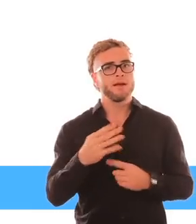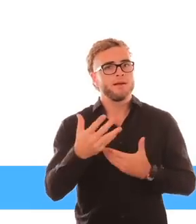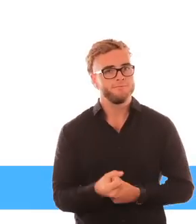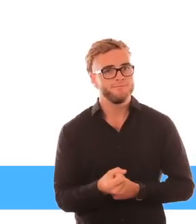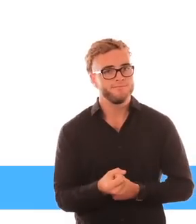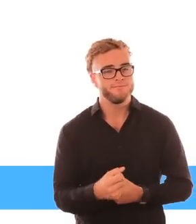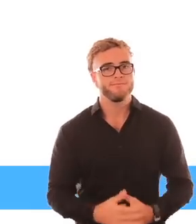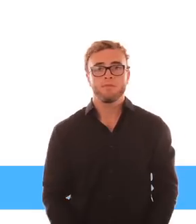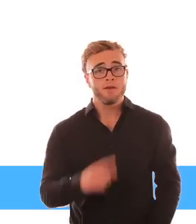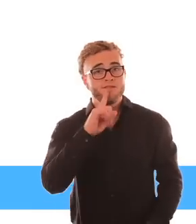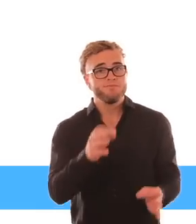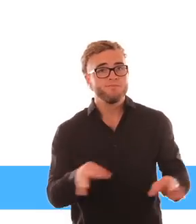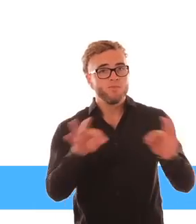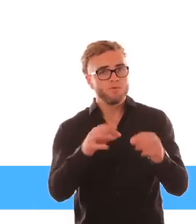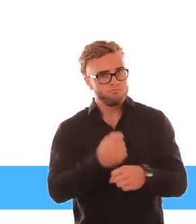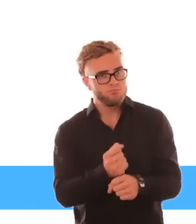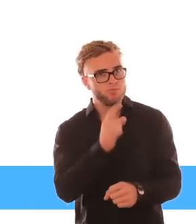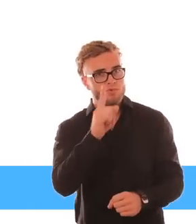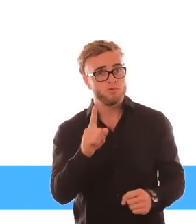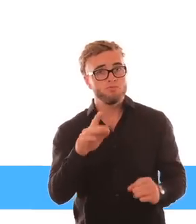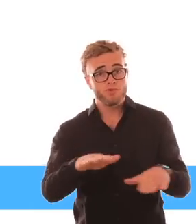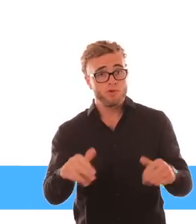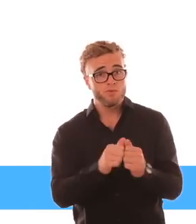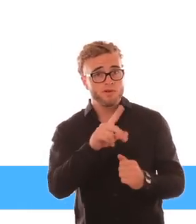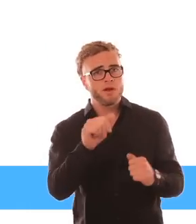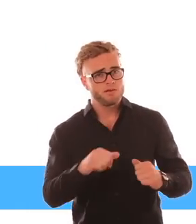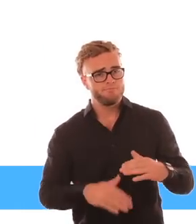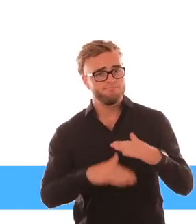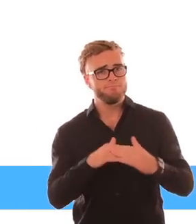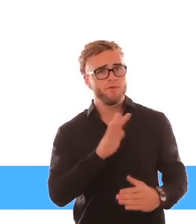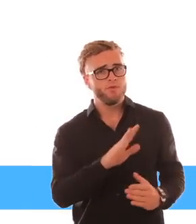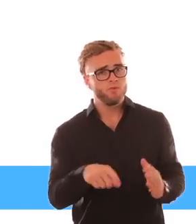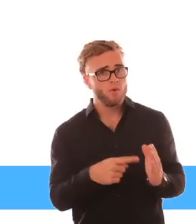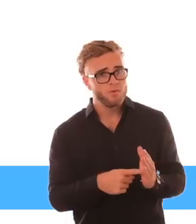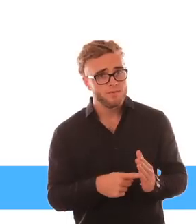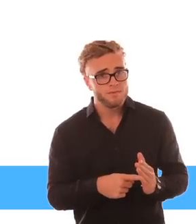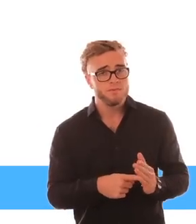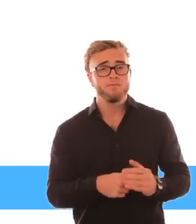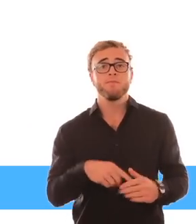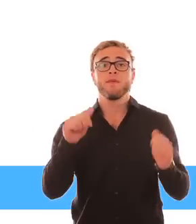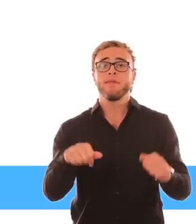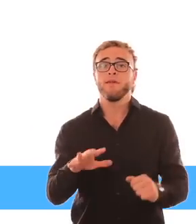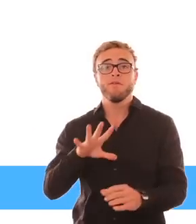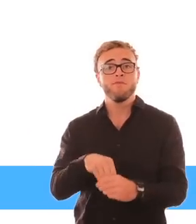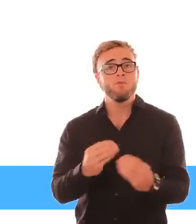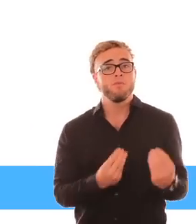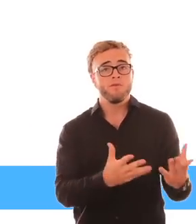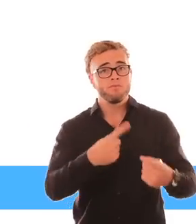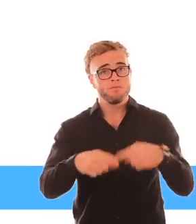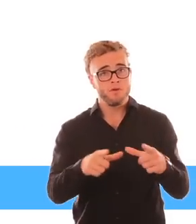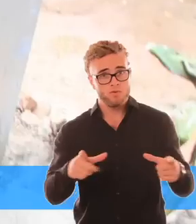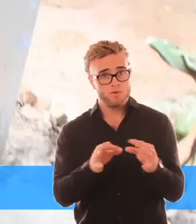It is important to ensure that children with disabilities can fulfill those roles. This can involve providing sign language interpreters, engaging with parents